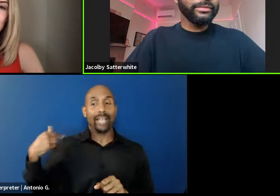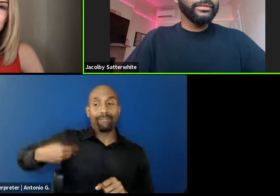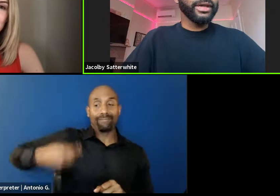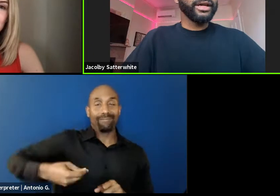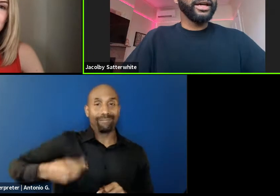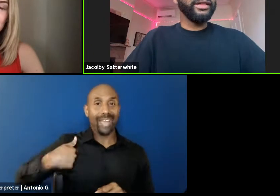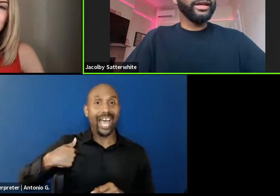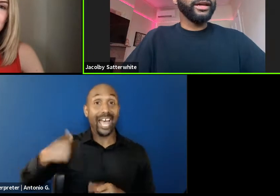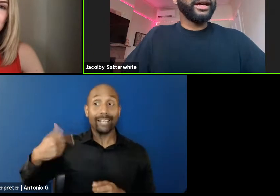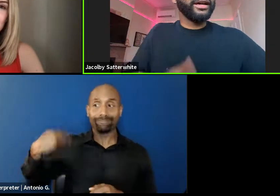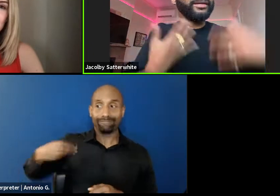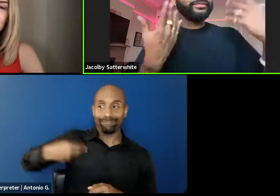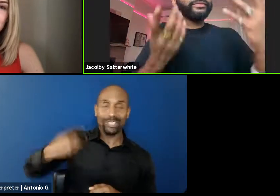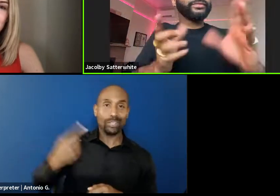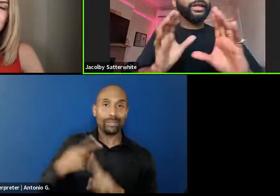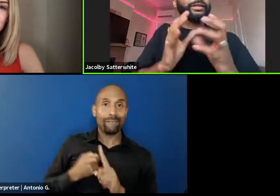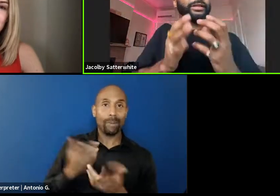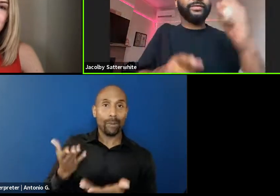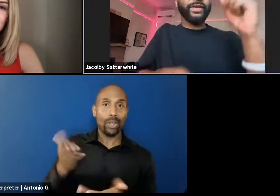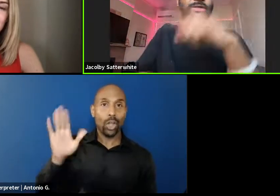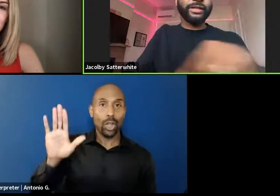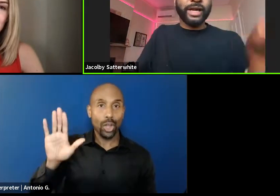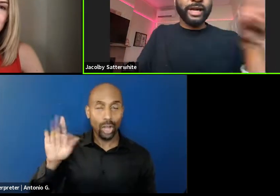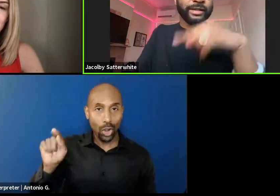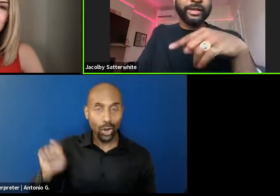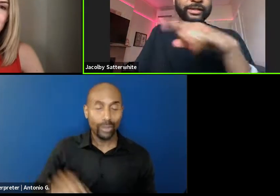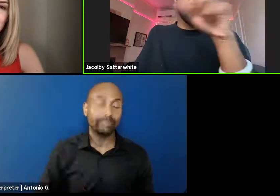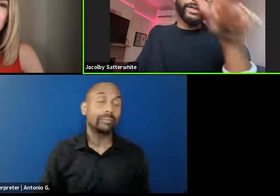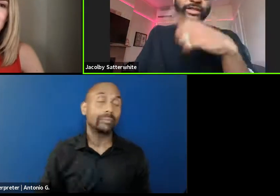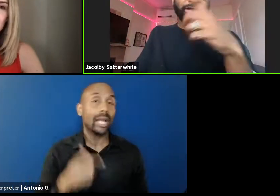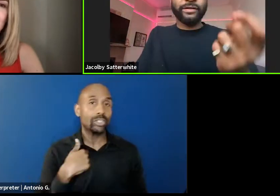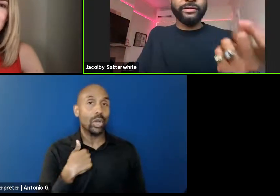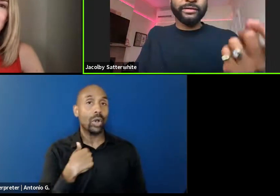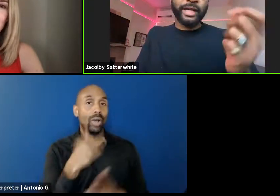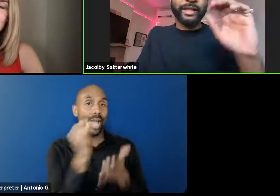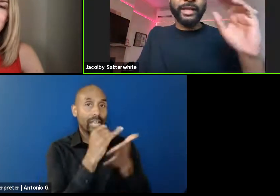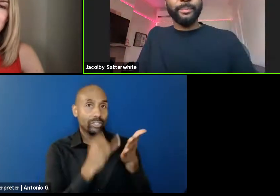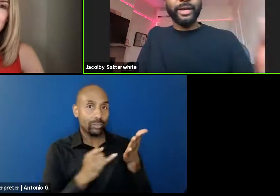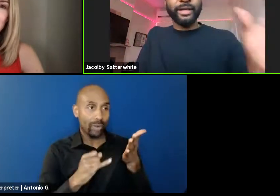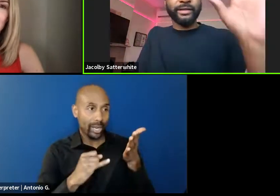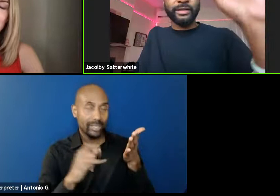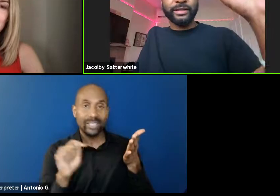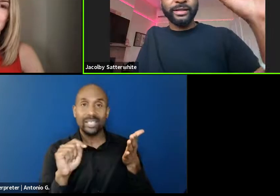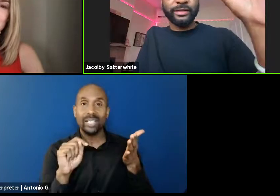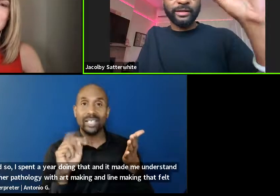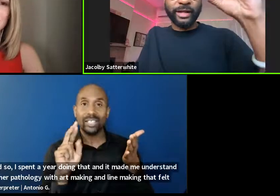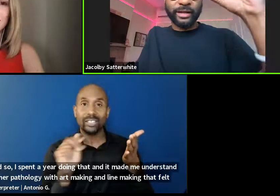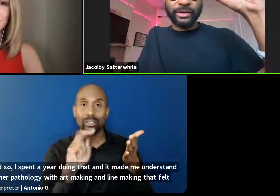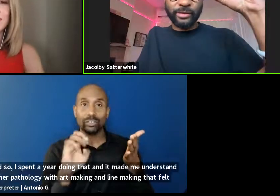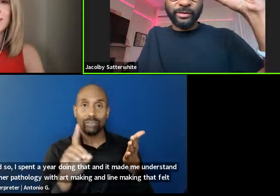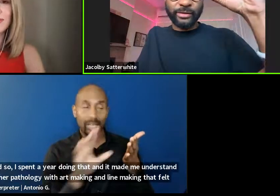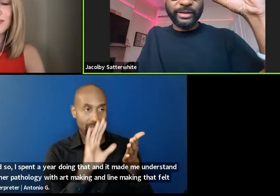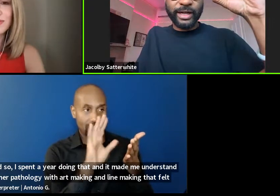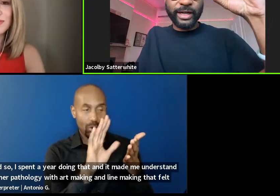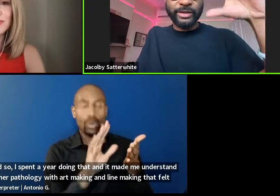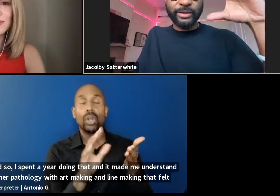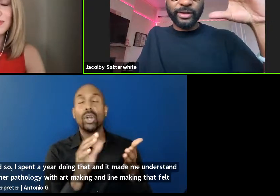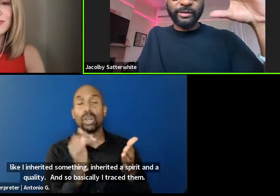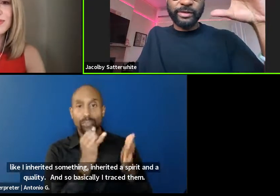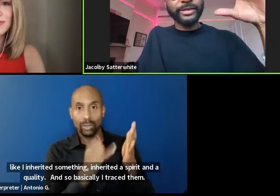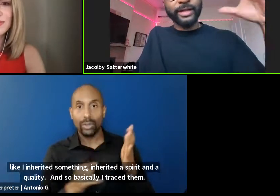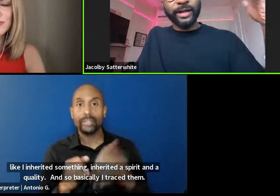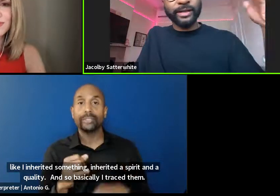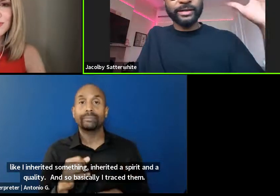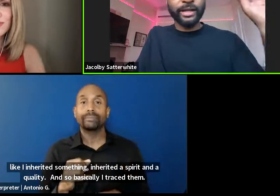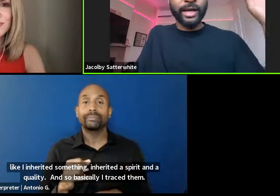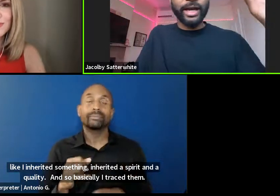them and then there's this vector line, like say if it's a circle, right? Then I make the, like a circle this size or a